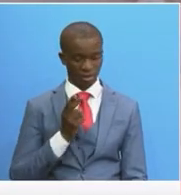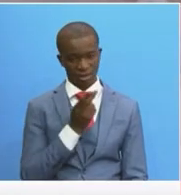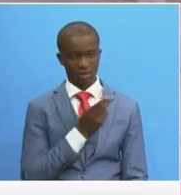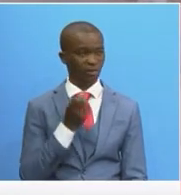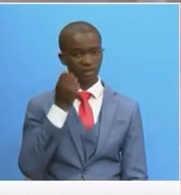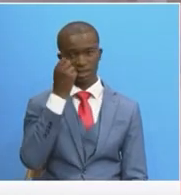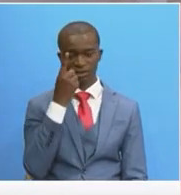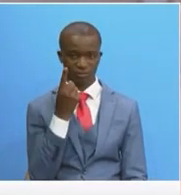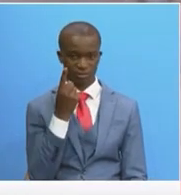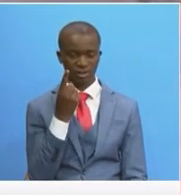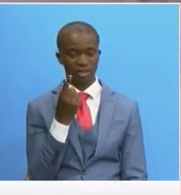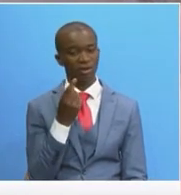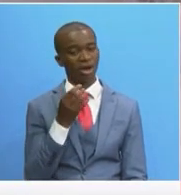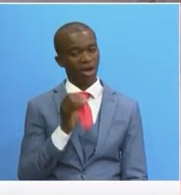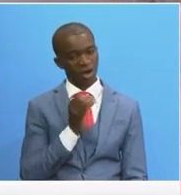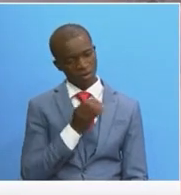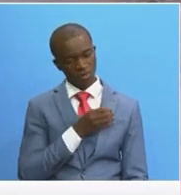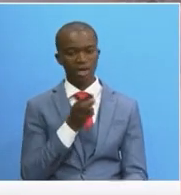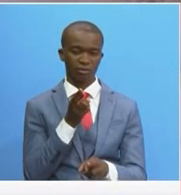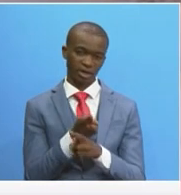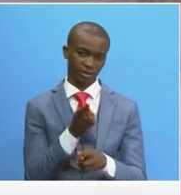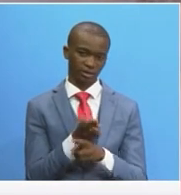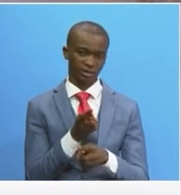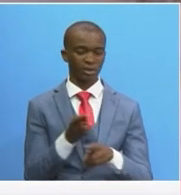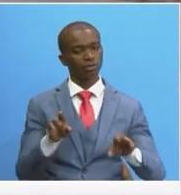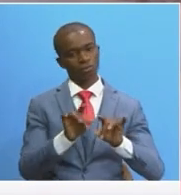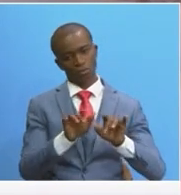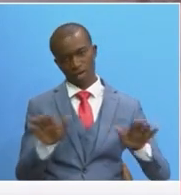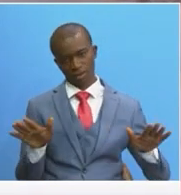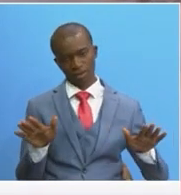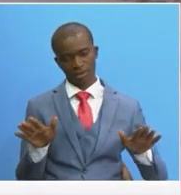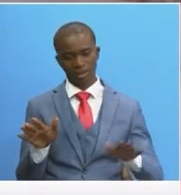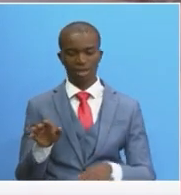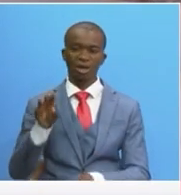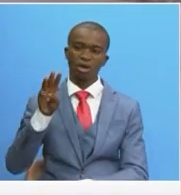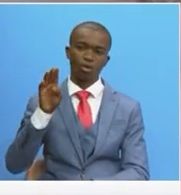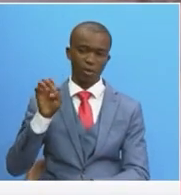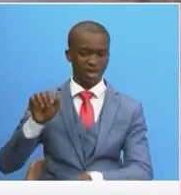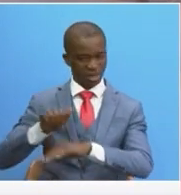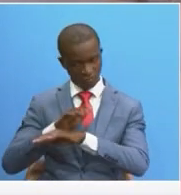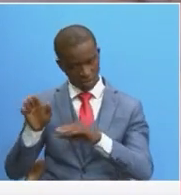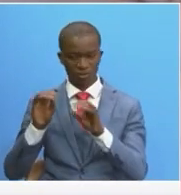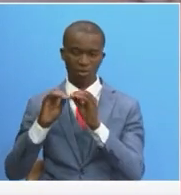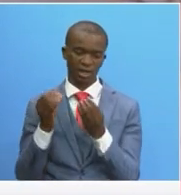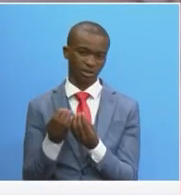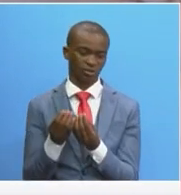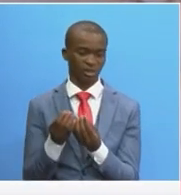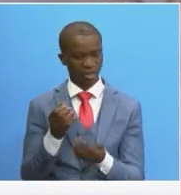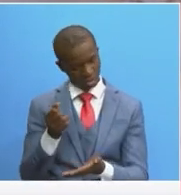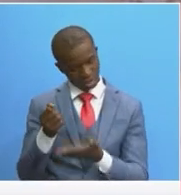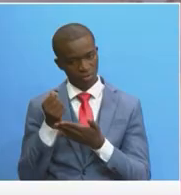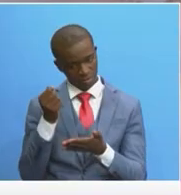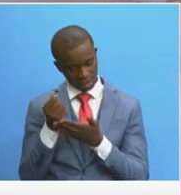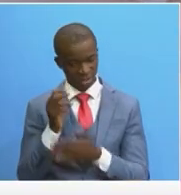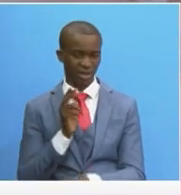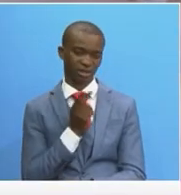awawi kama guru ya tatu ya aja awawi infecti azambia landa alliance ahepa awone